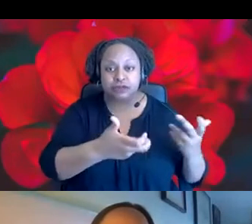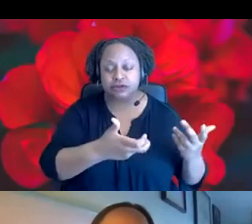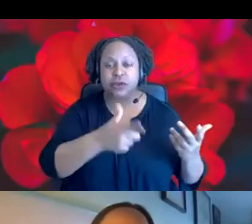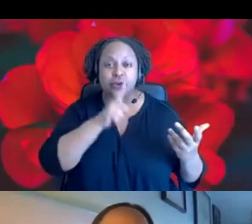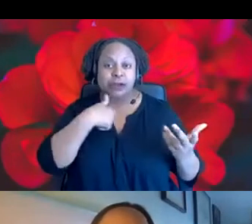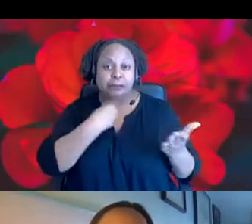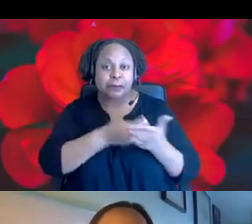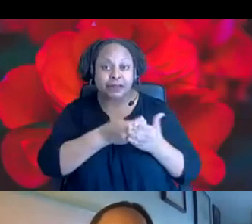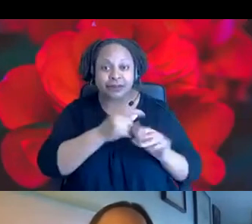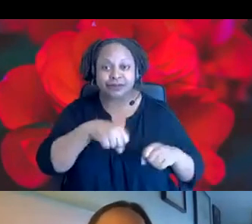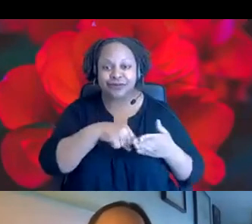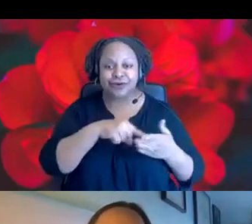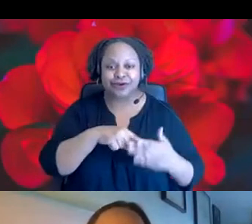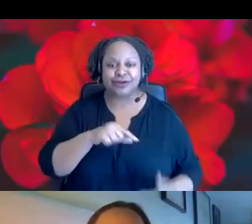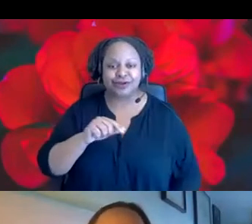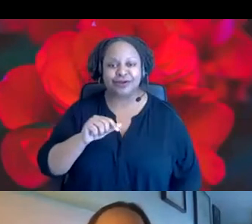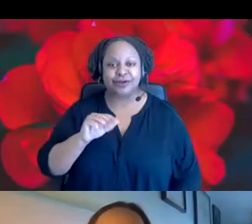money?